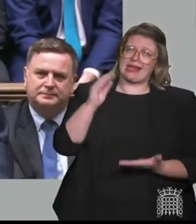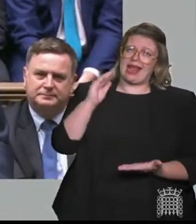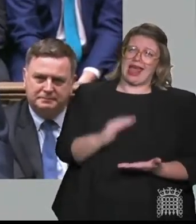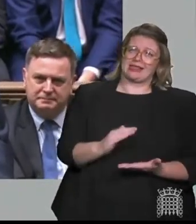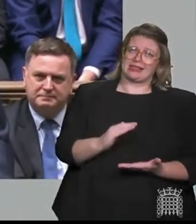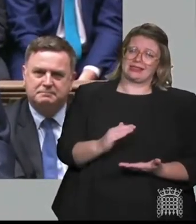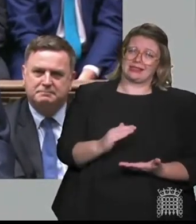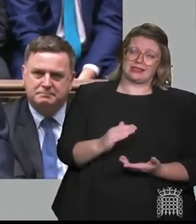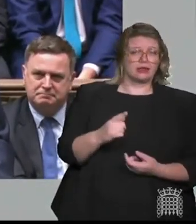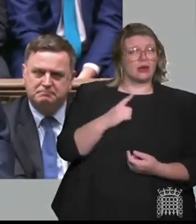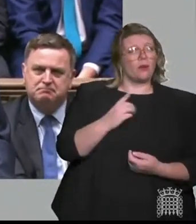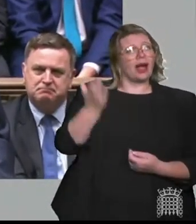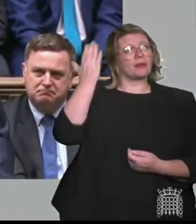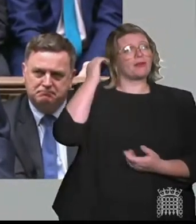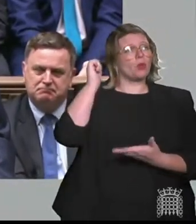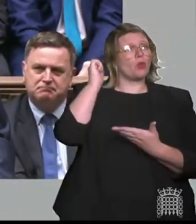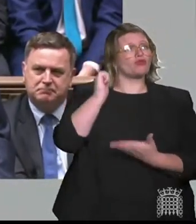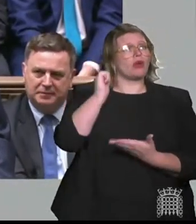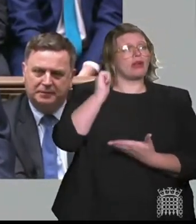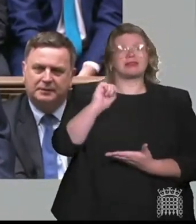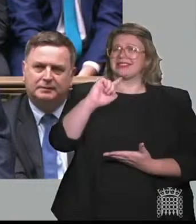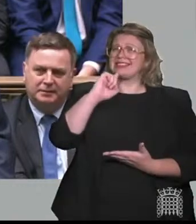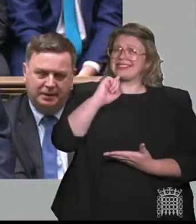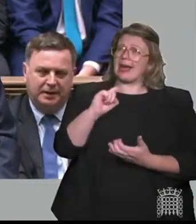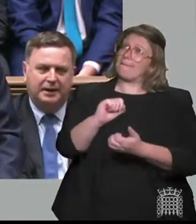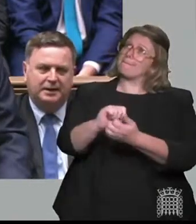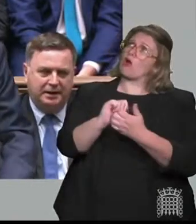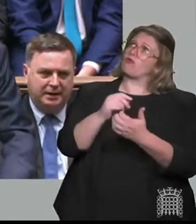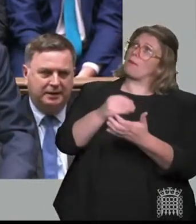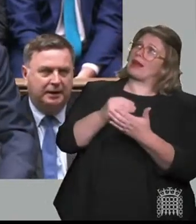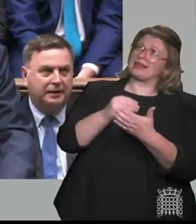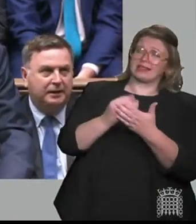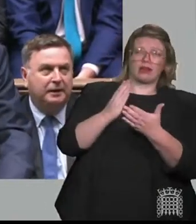borrowing is just a deferred tax on future generations.